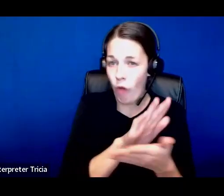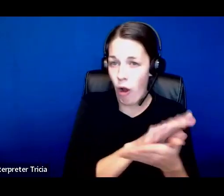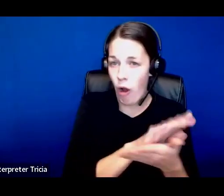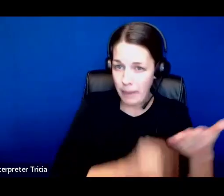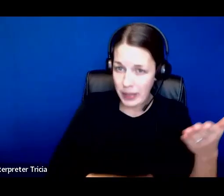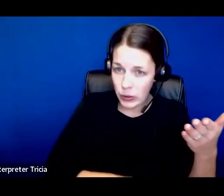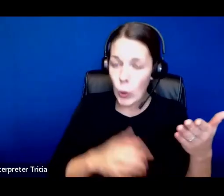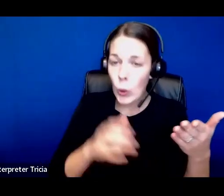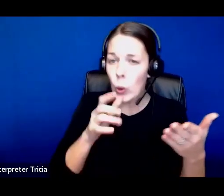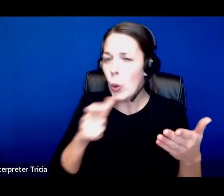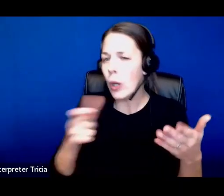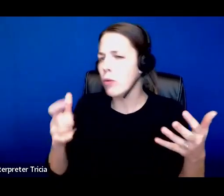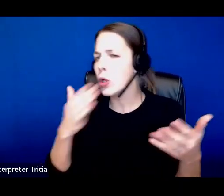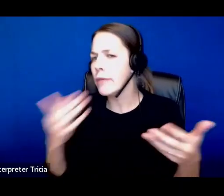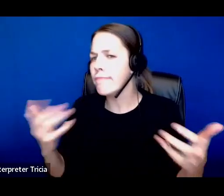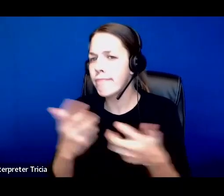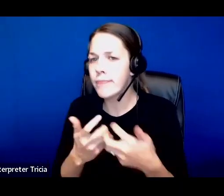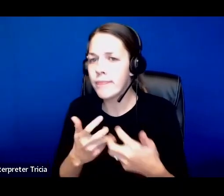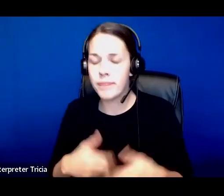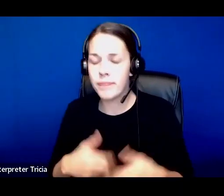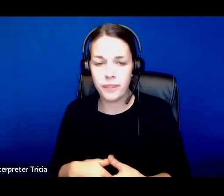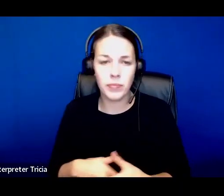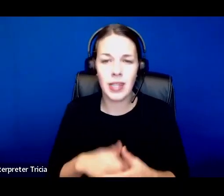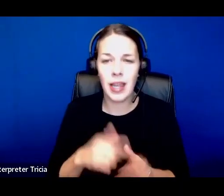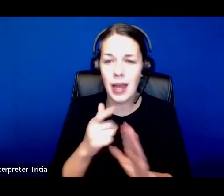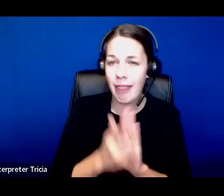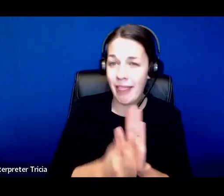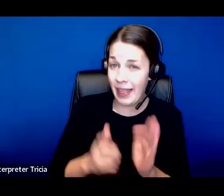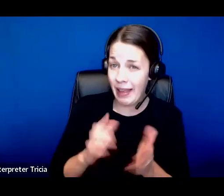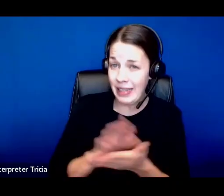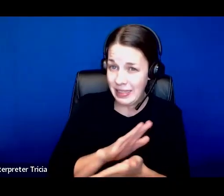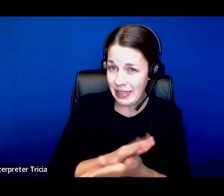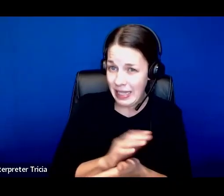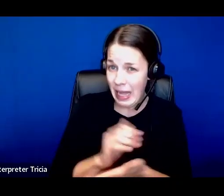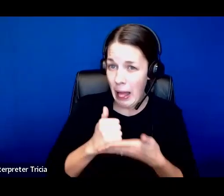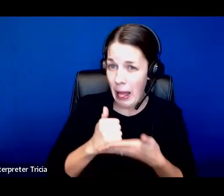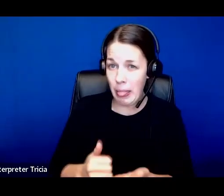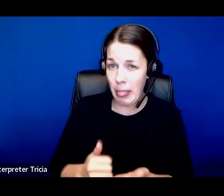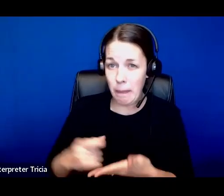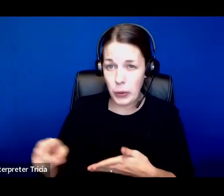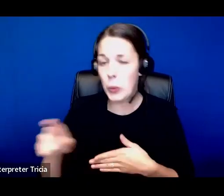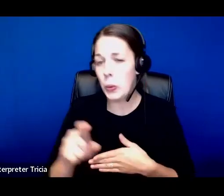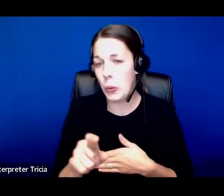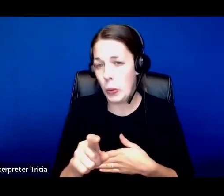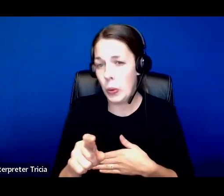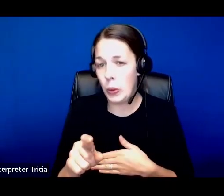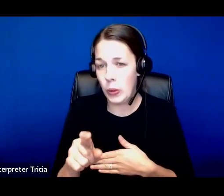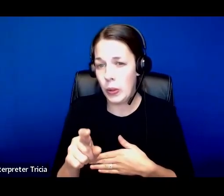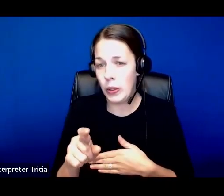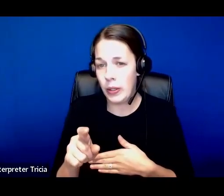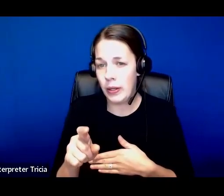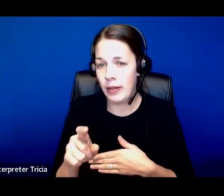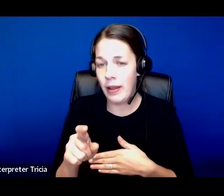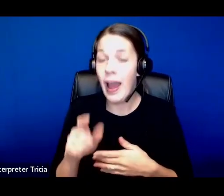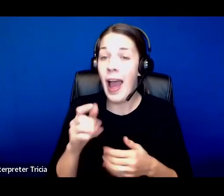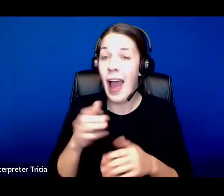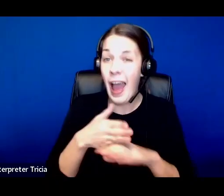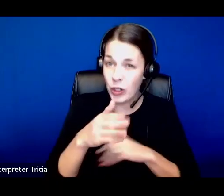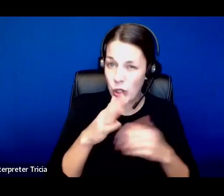good candidate, and how these legal documents will help you with matters after your